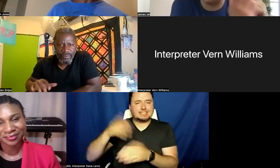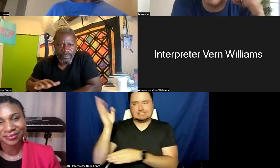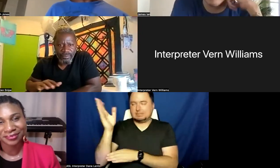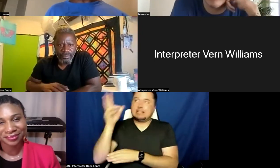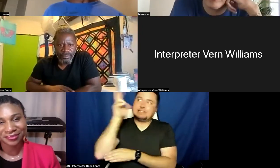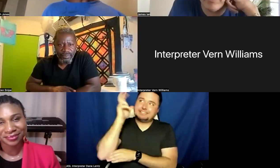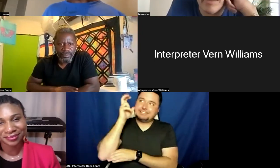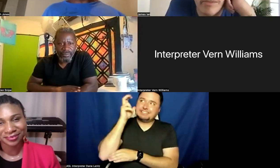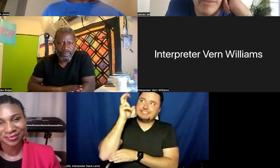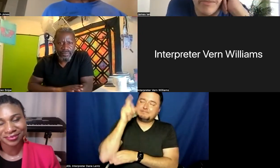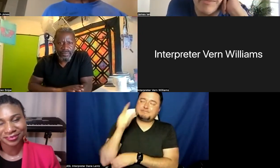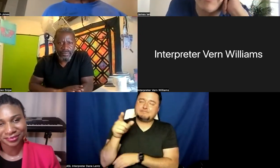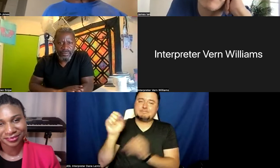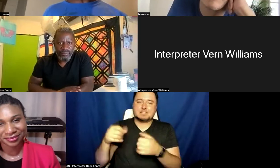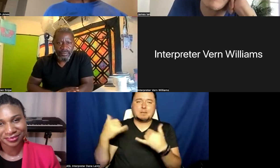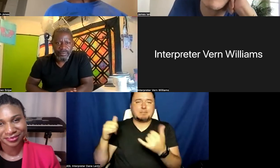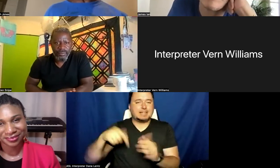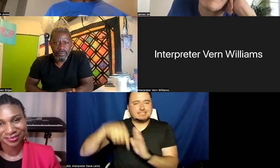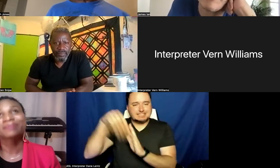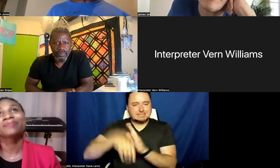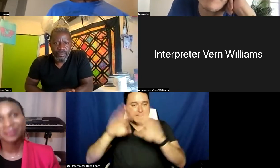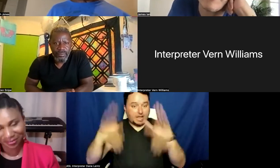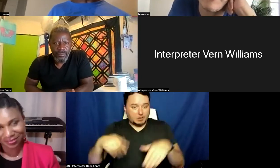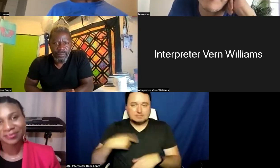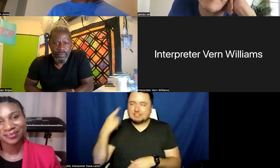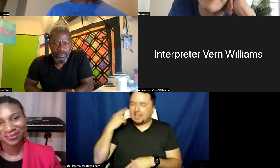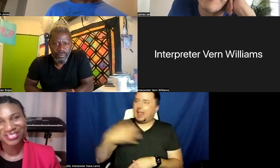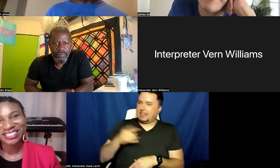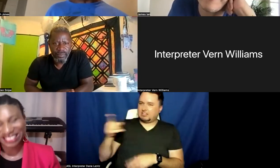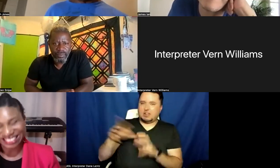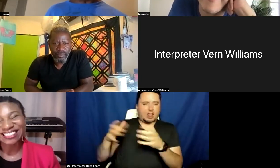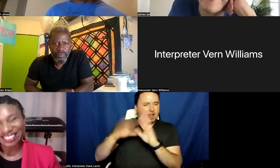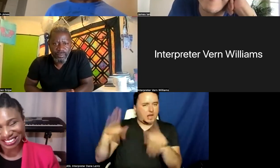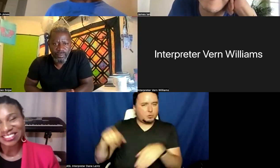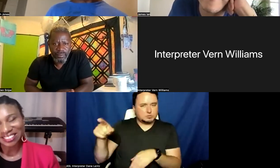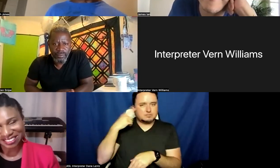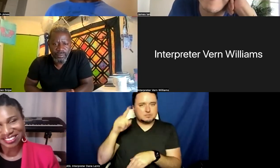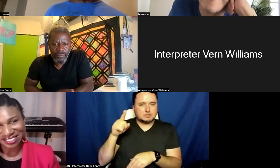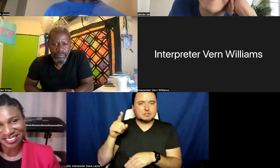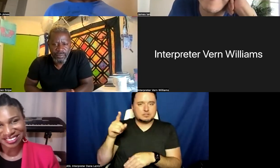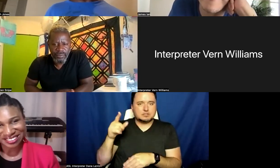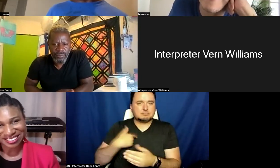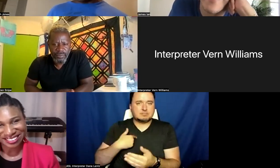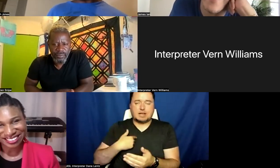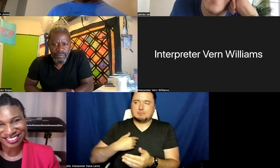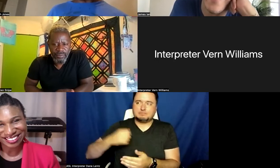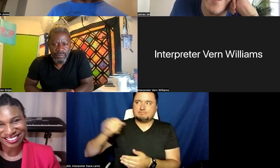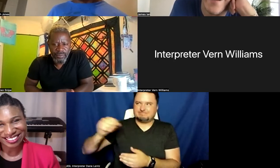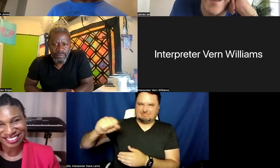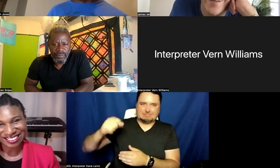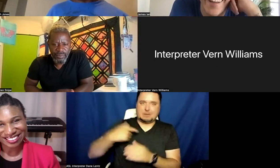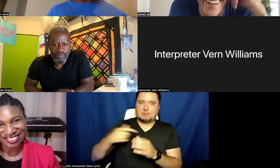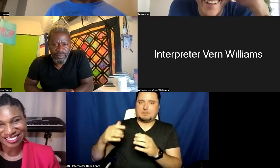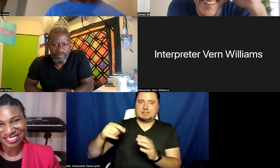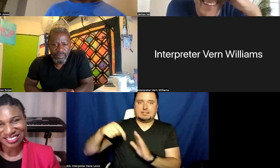to Sabeerah play Deep Ass House, so I can be like, girl, I'll house you. Or I'll beat that window back, like go back, like